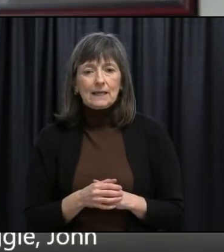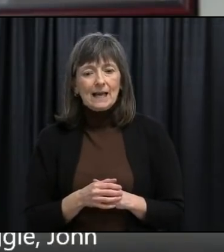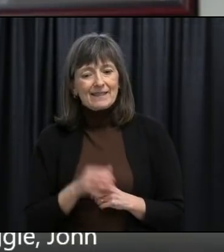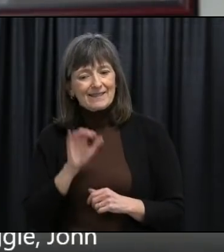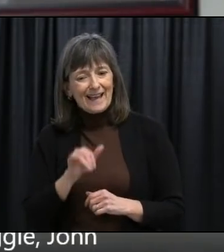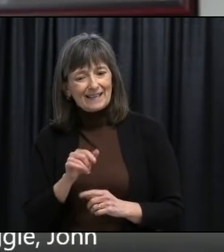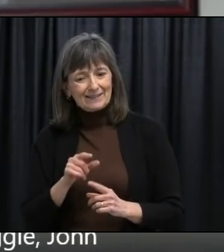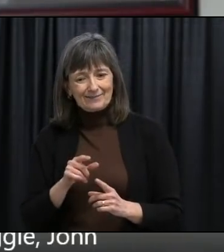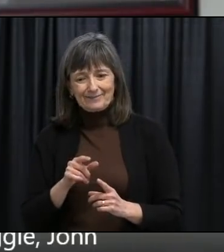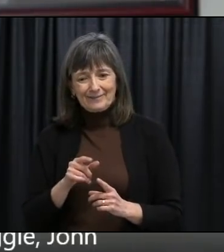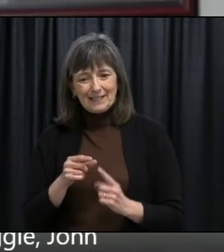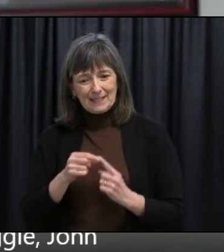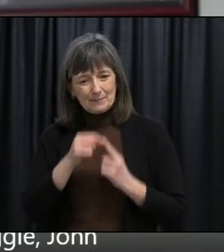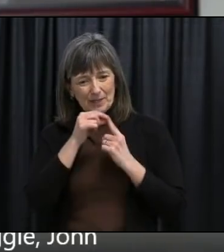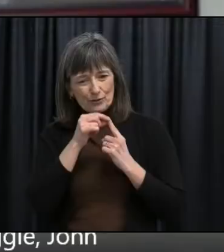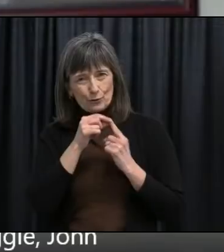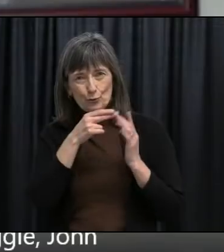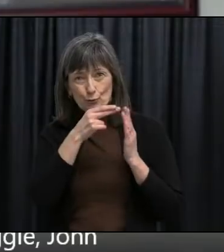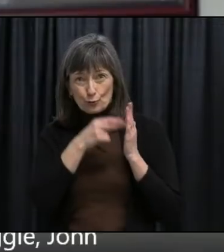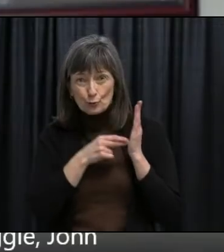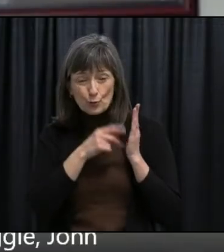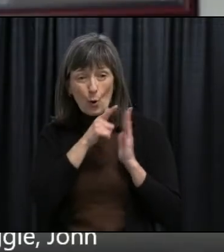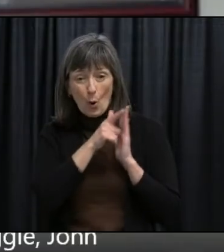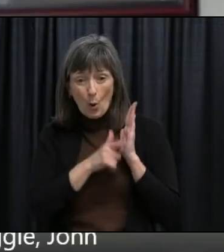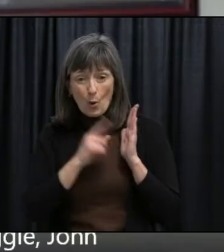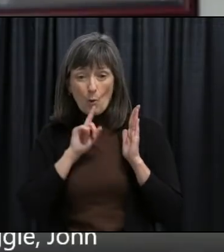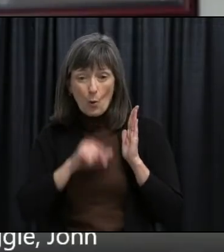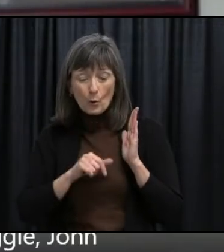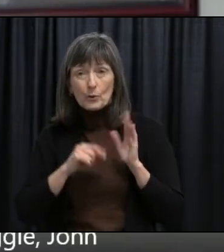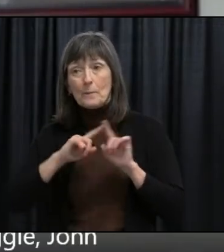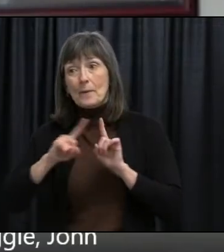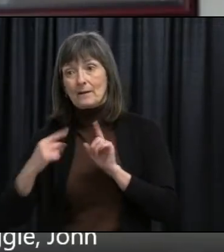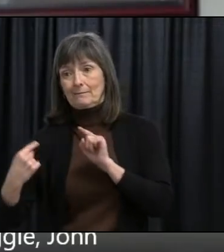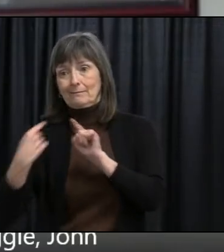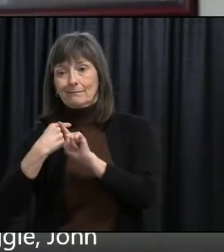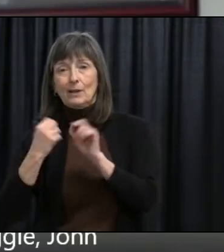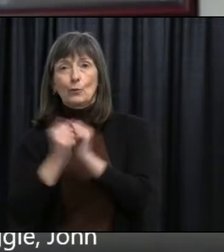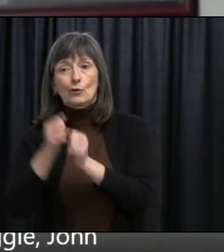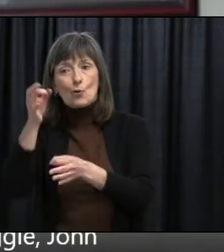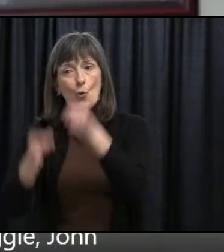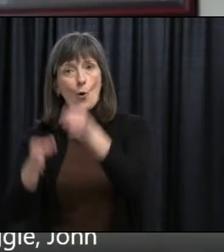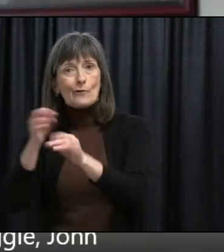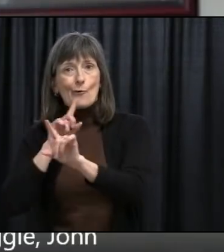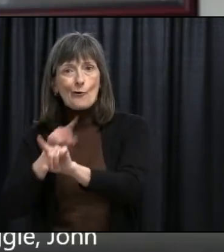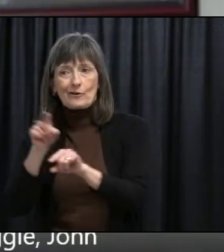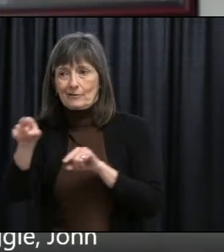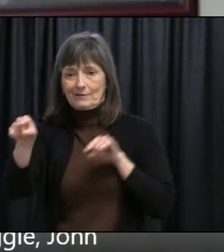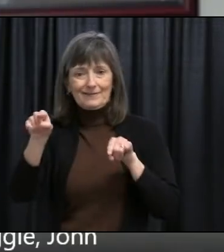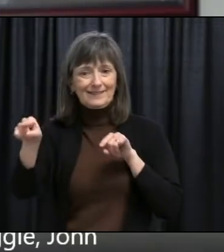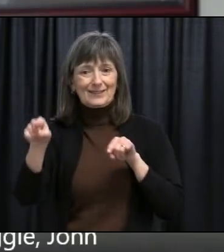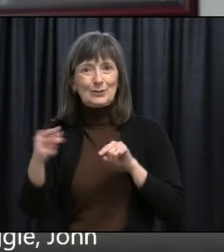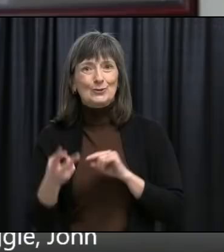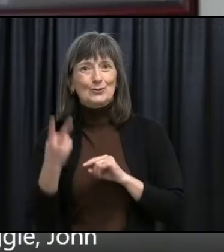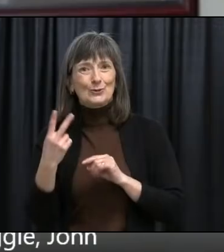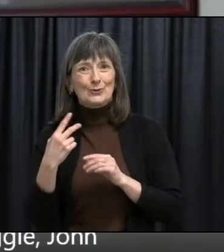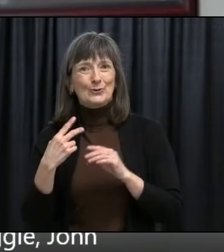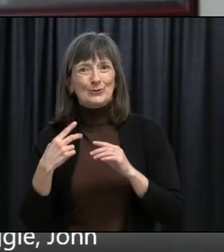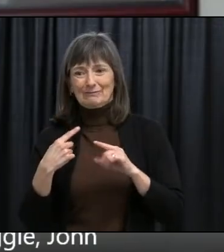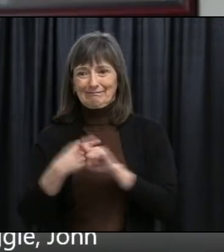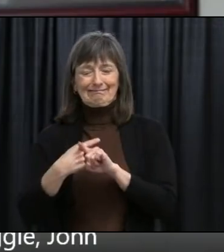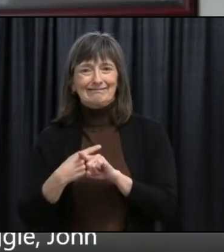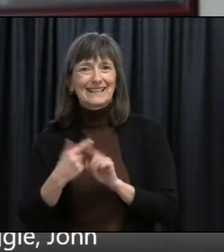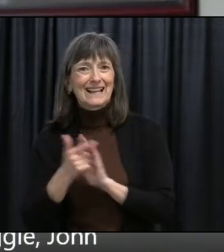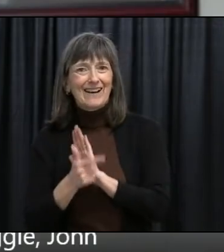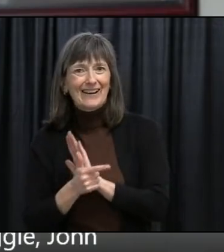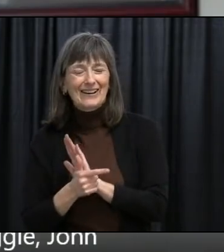a special measures order versus a court order from a judge. Justice and Public Safety have tried their best